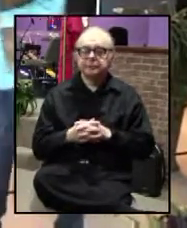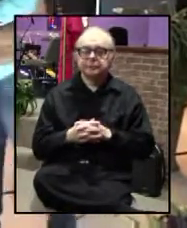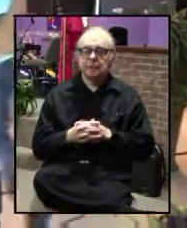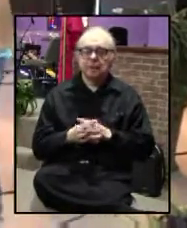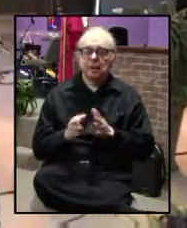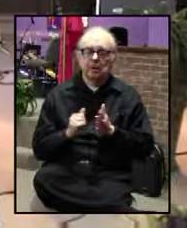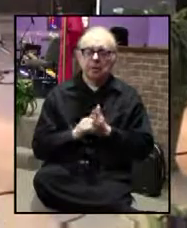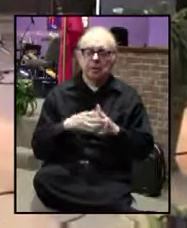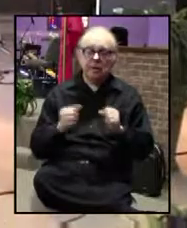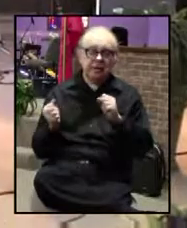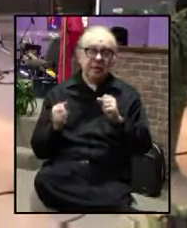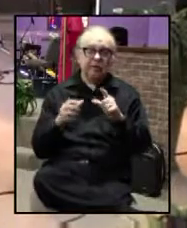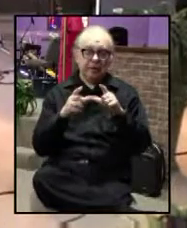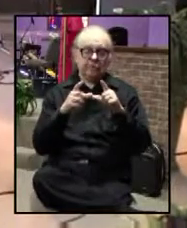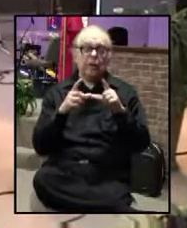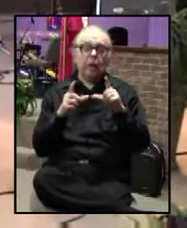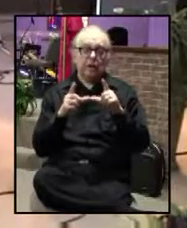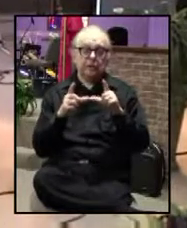that you could take these?